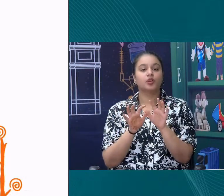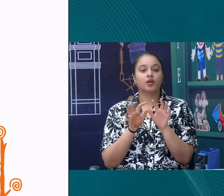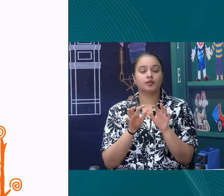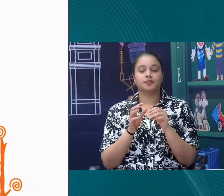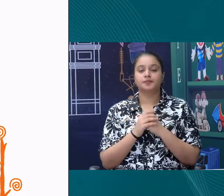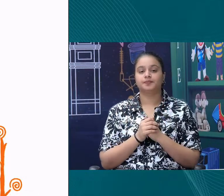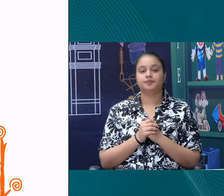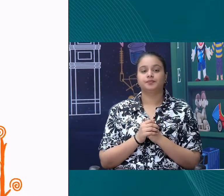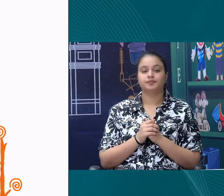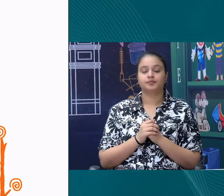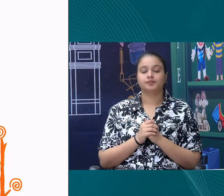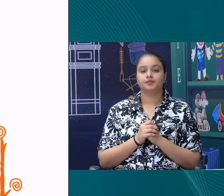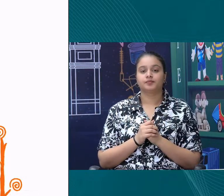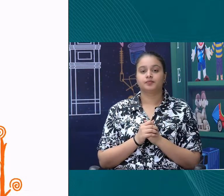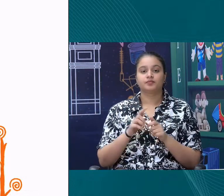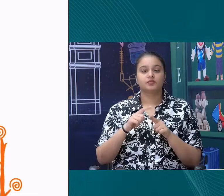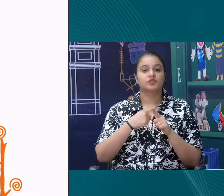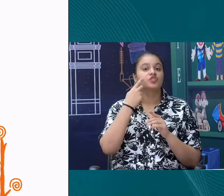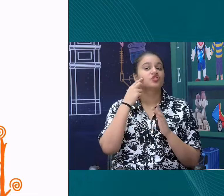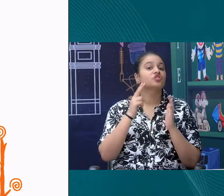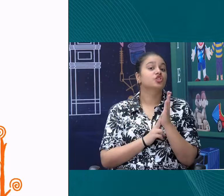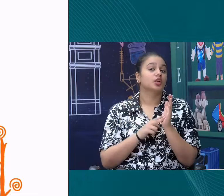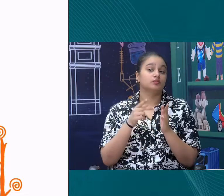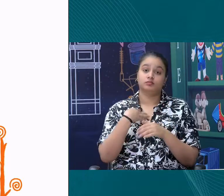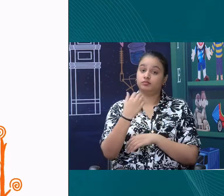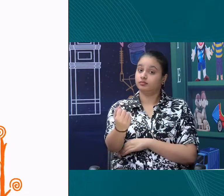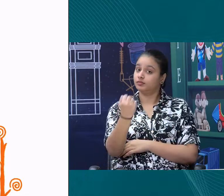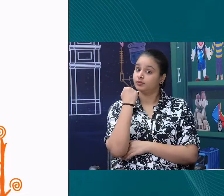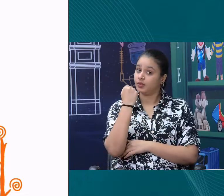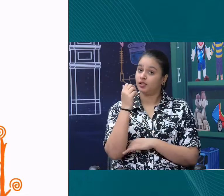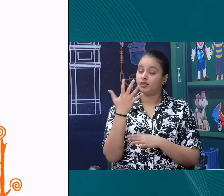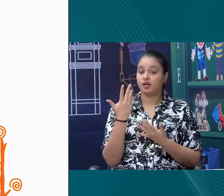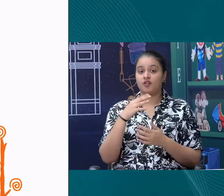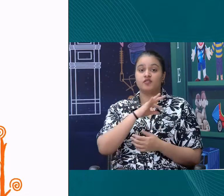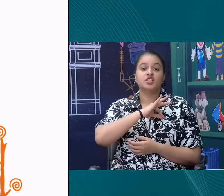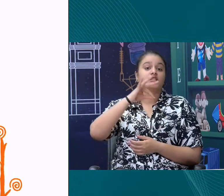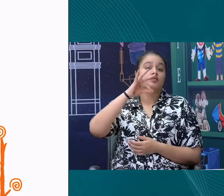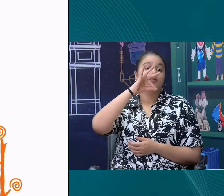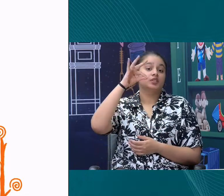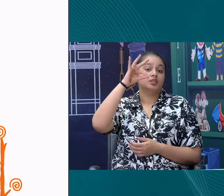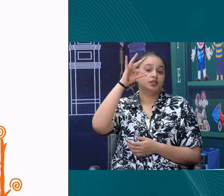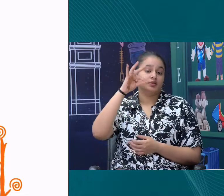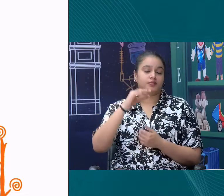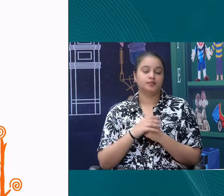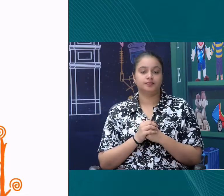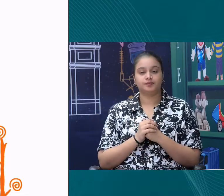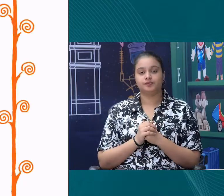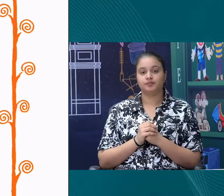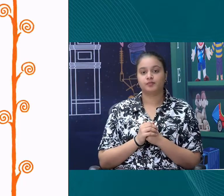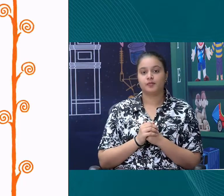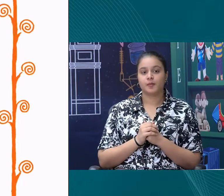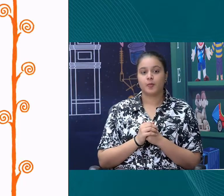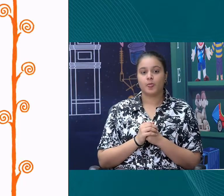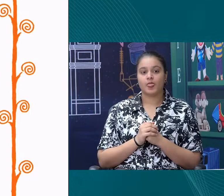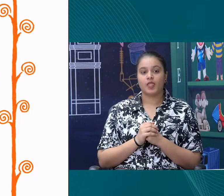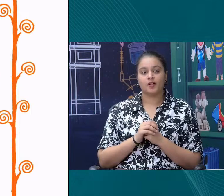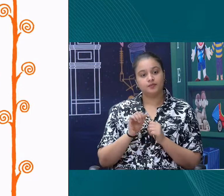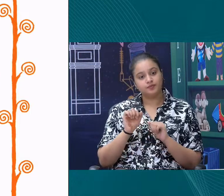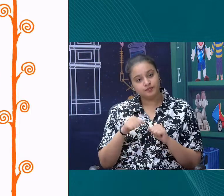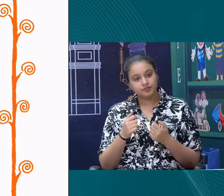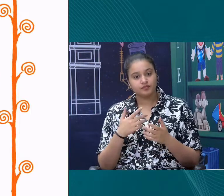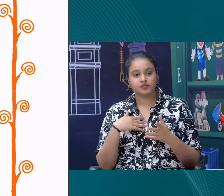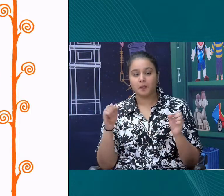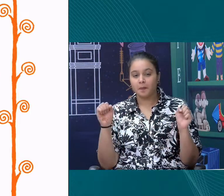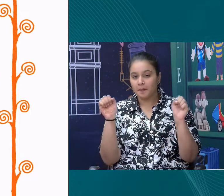Right? Now this jinn is a very powerful creature. It's a spirit next to angels. Wow. Yeah. Must be having a lot